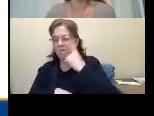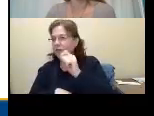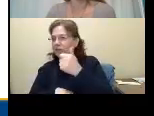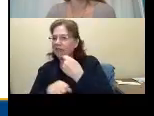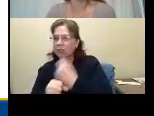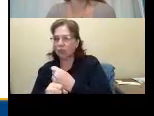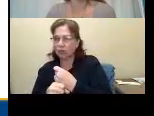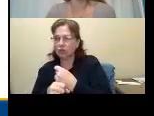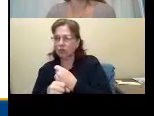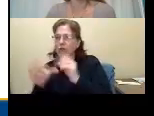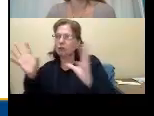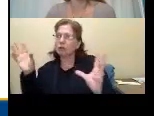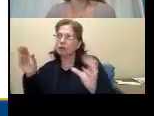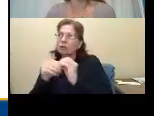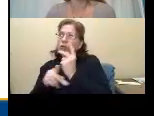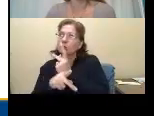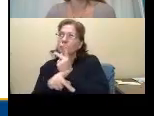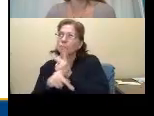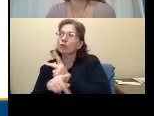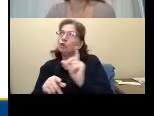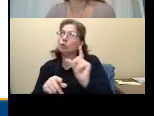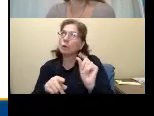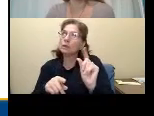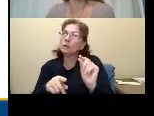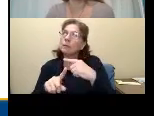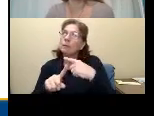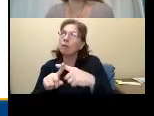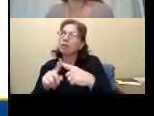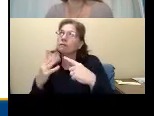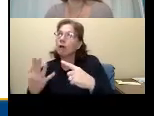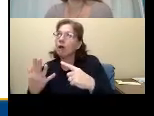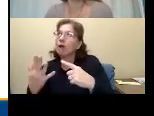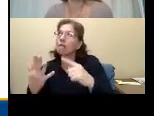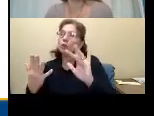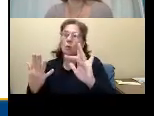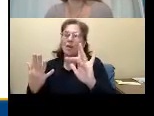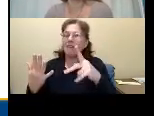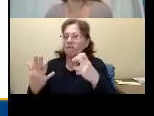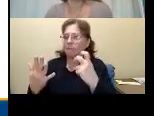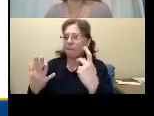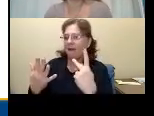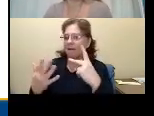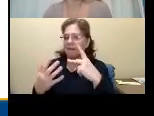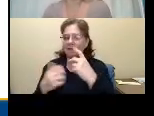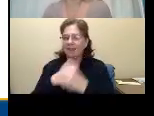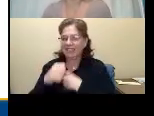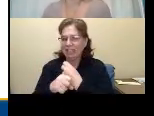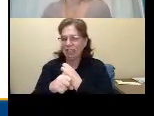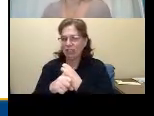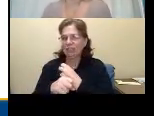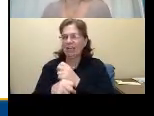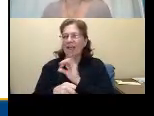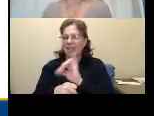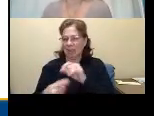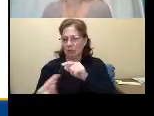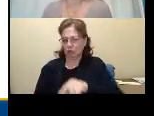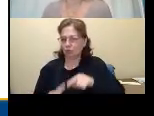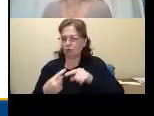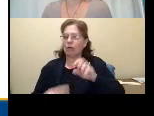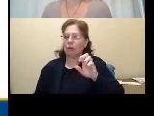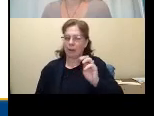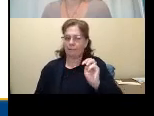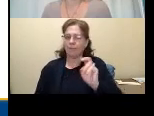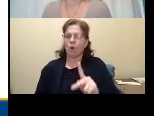So that's 20 plus 5 is 25 pack years. So that's where the EMRs struggle to make those types